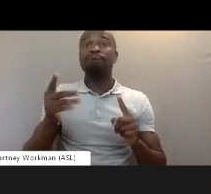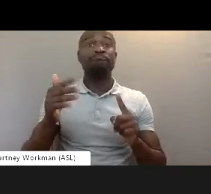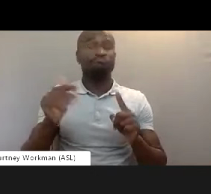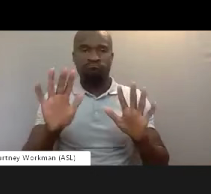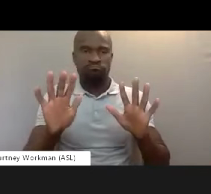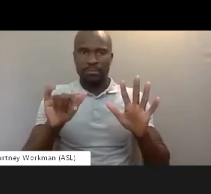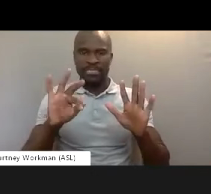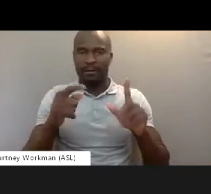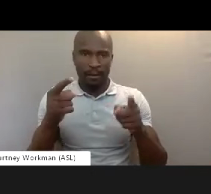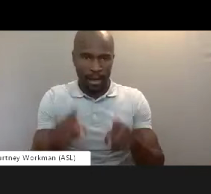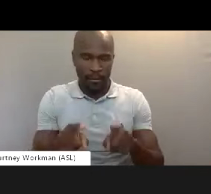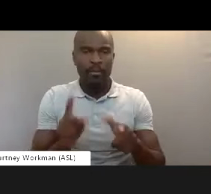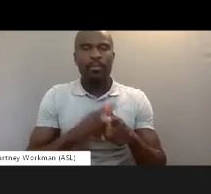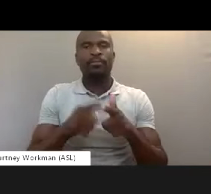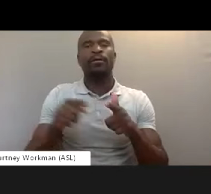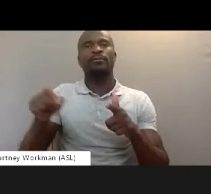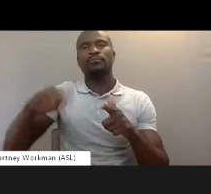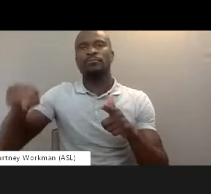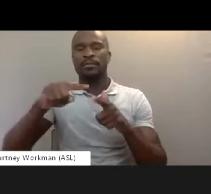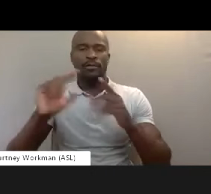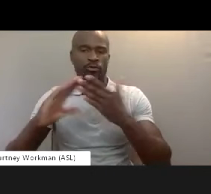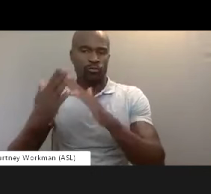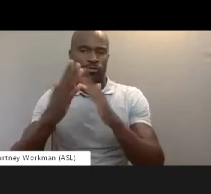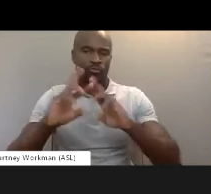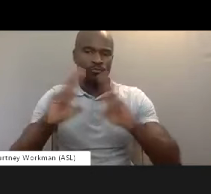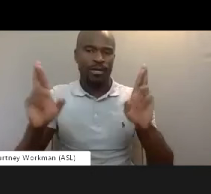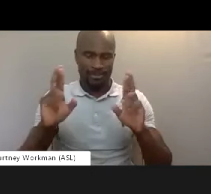of populations at all of those different stages in recovery.